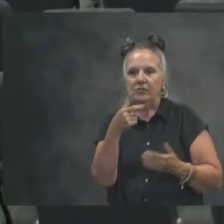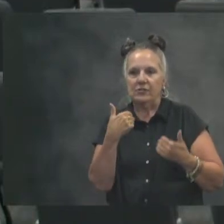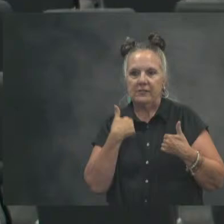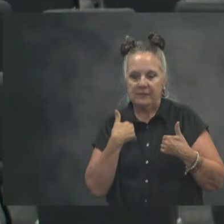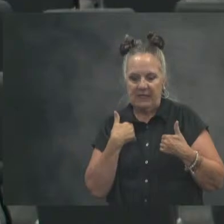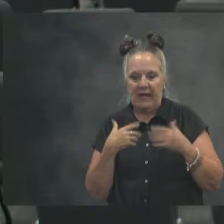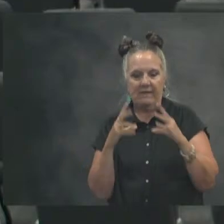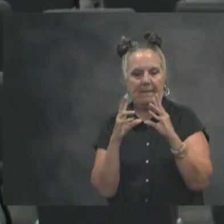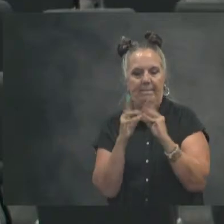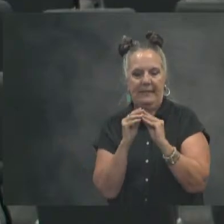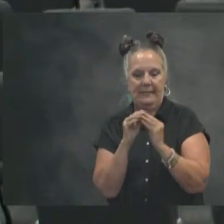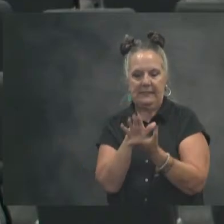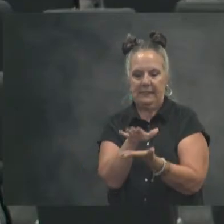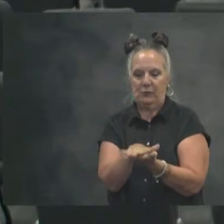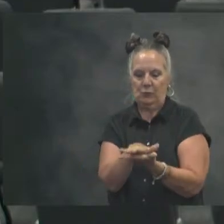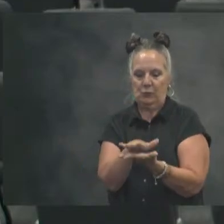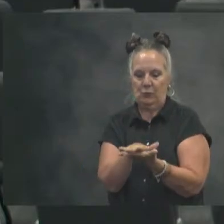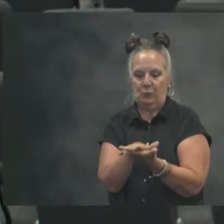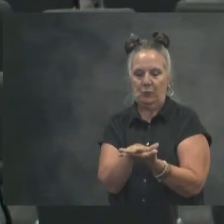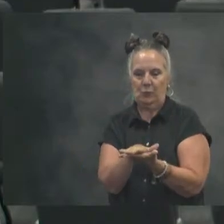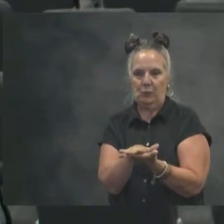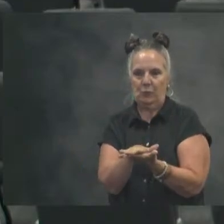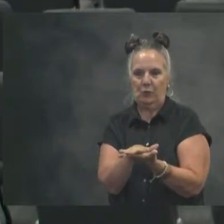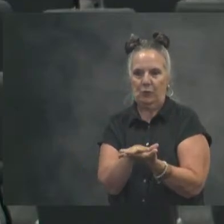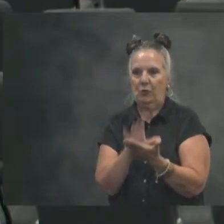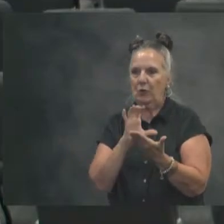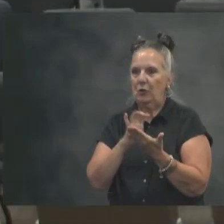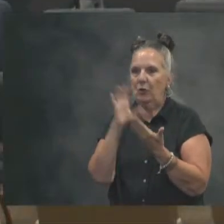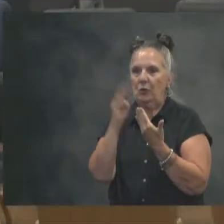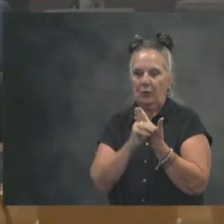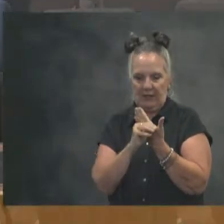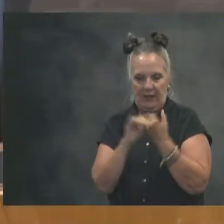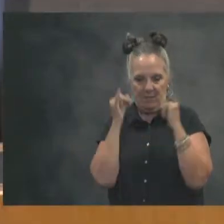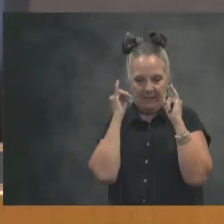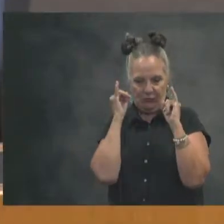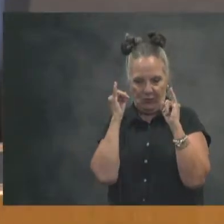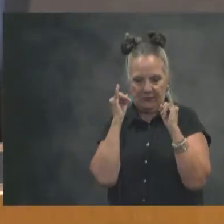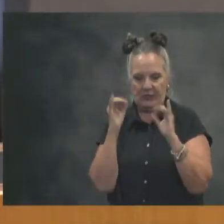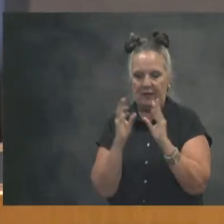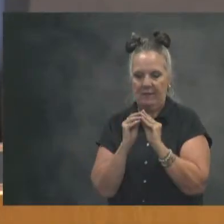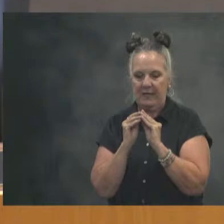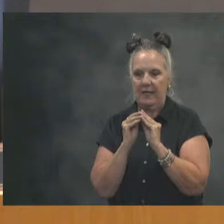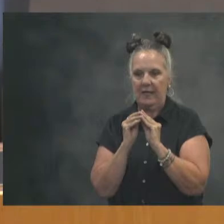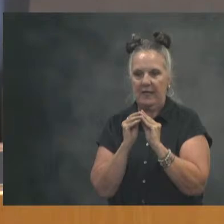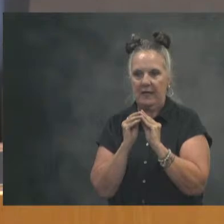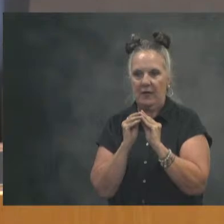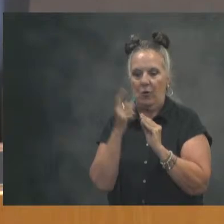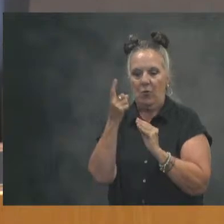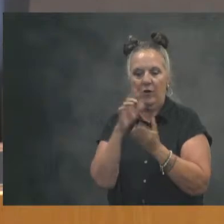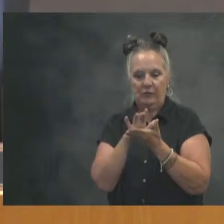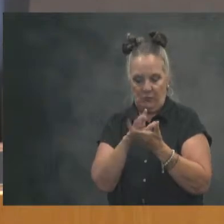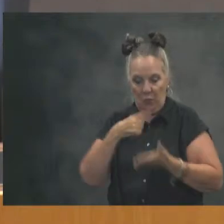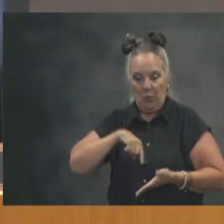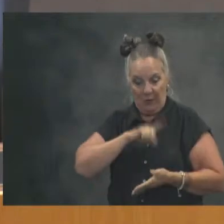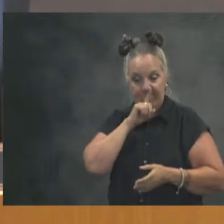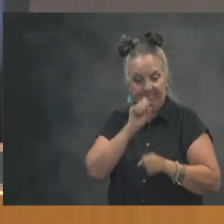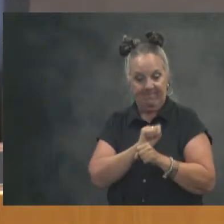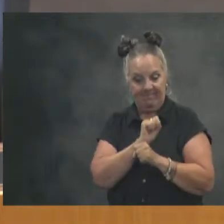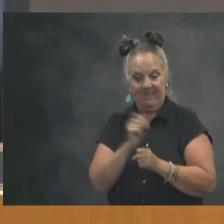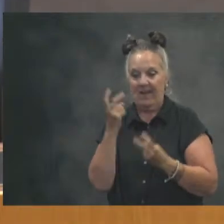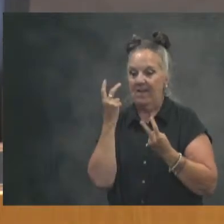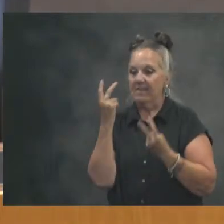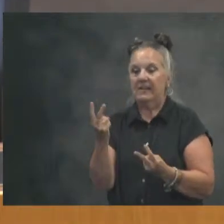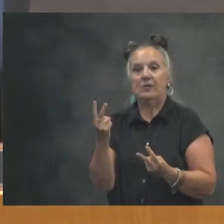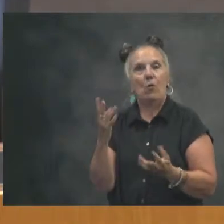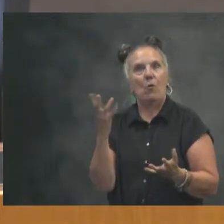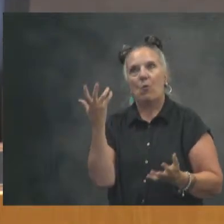at schools and our curriculum instruction meetings. And one school we did visit was Bester. And we learned